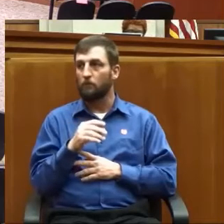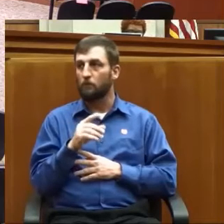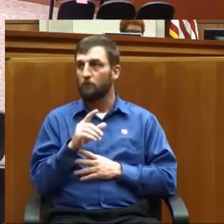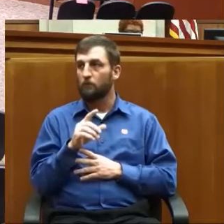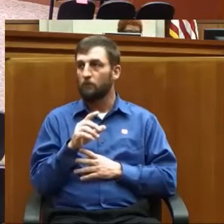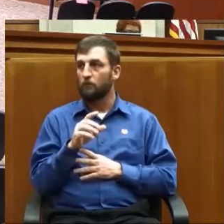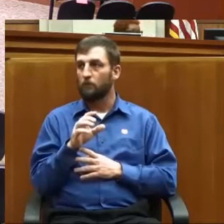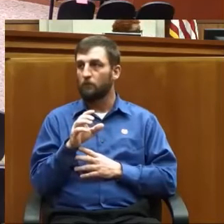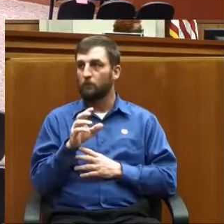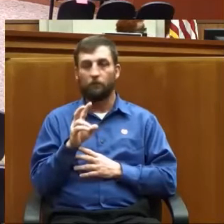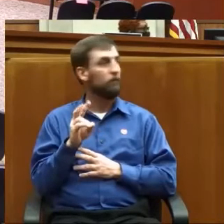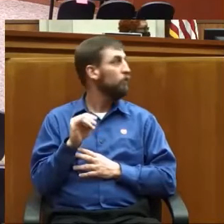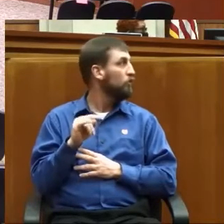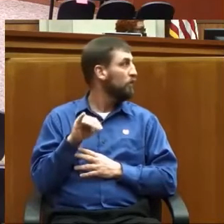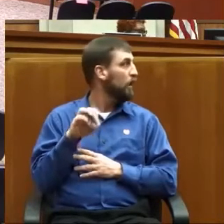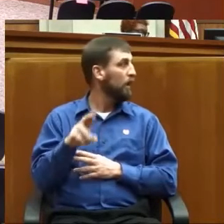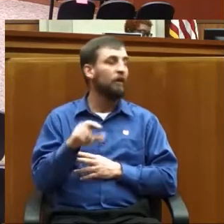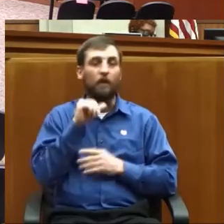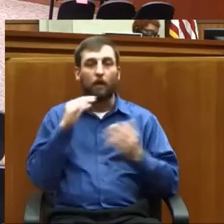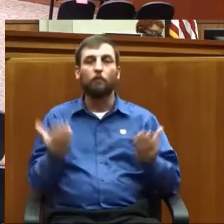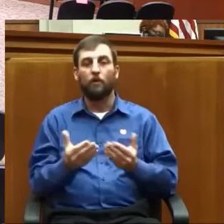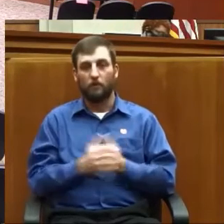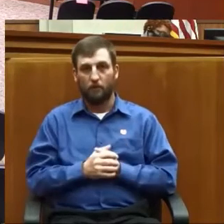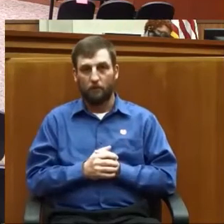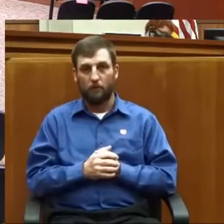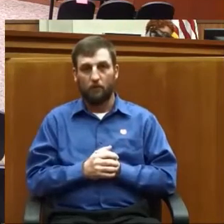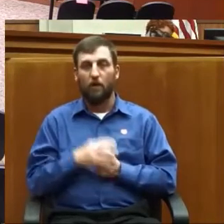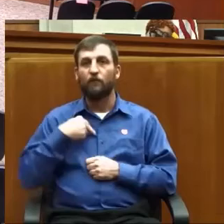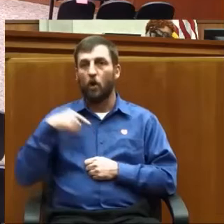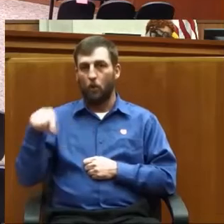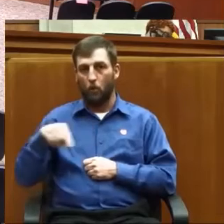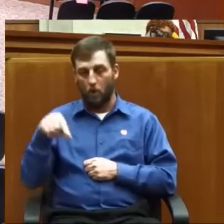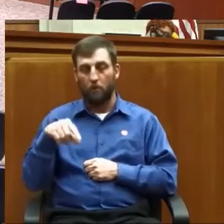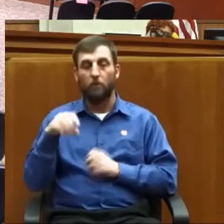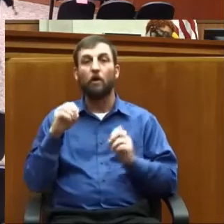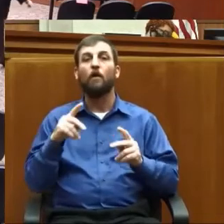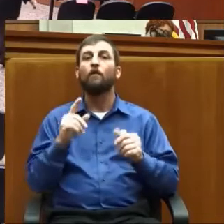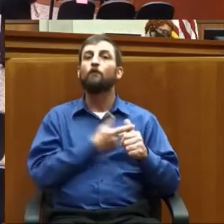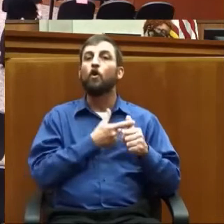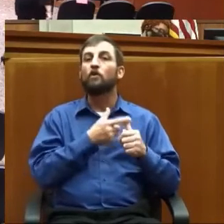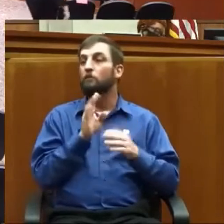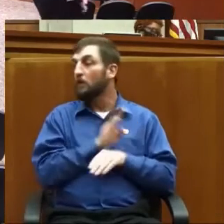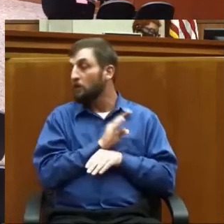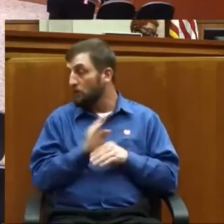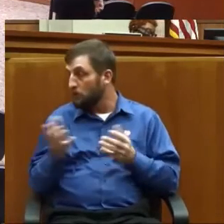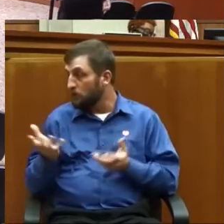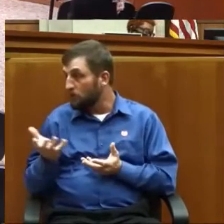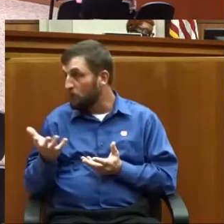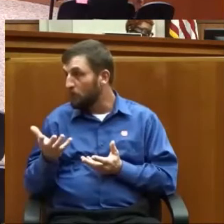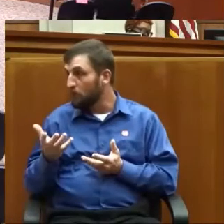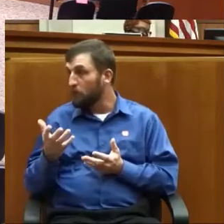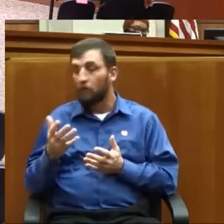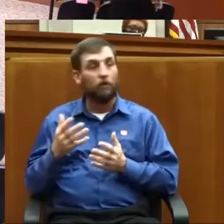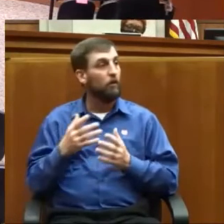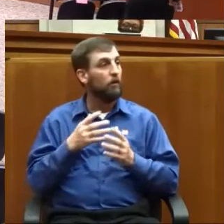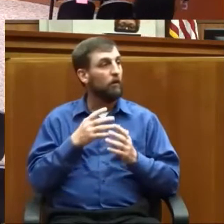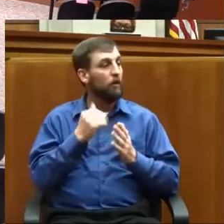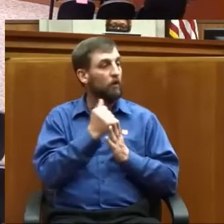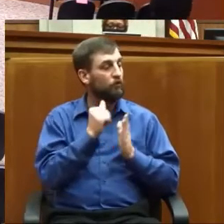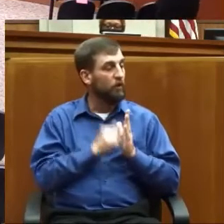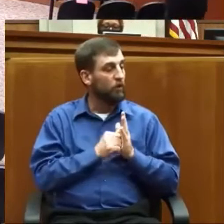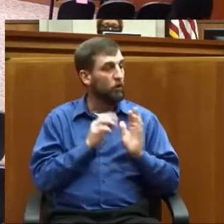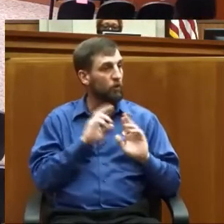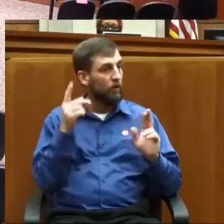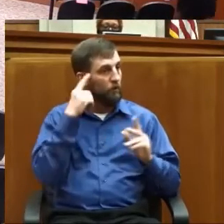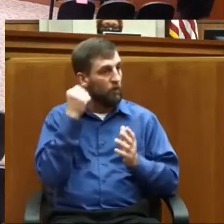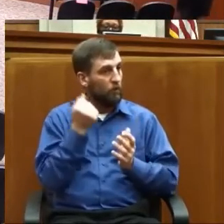present. You have a quorum. Thank you. What is our first item of business? Your consent agenda is ready for